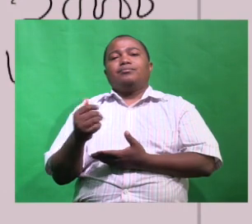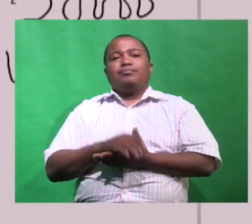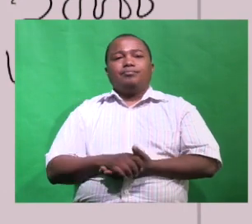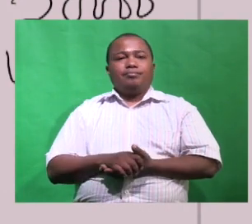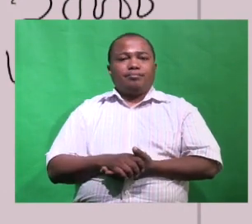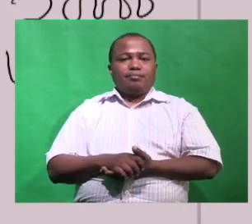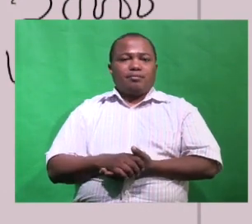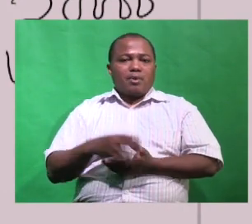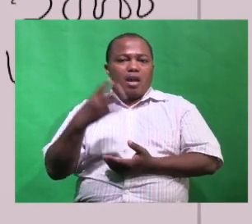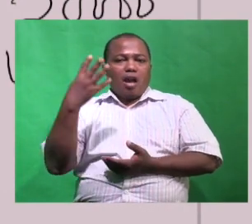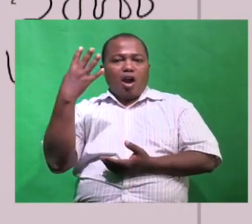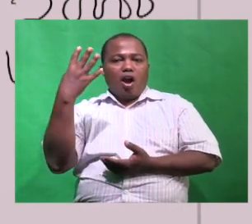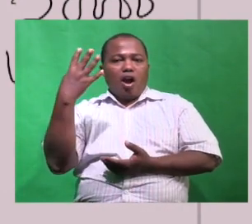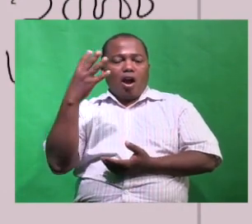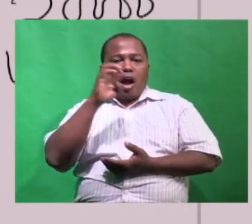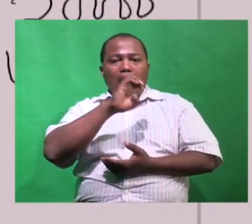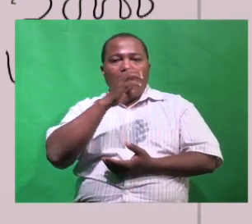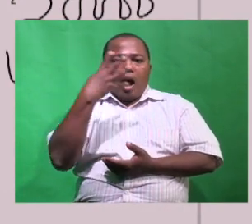40,000.